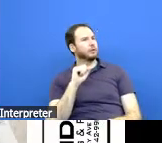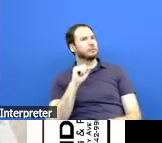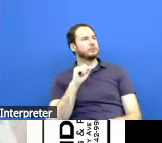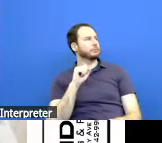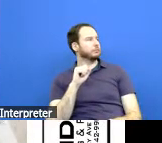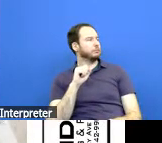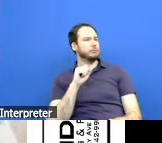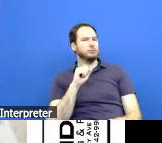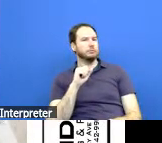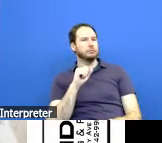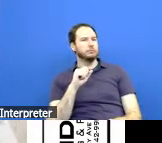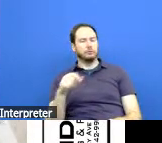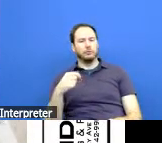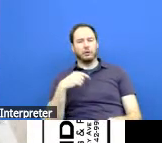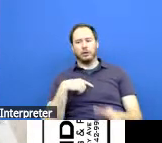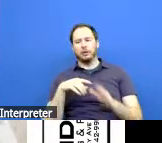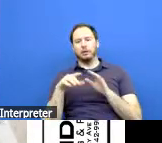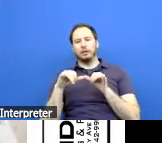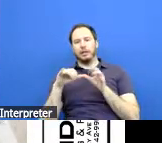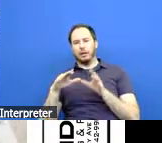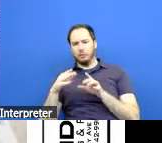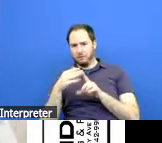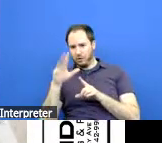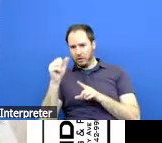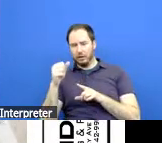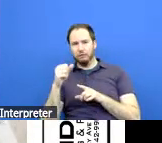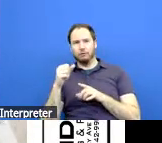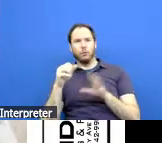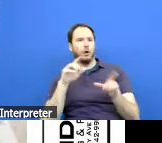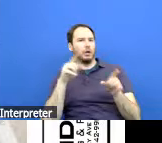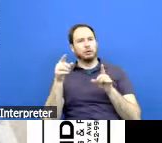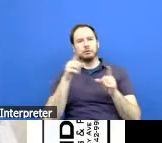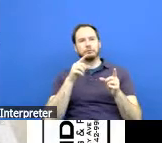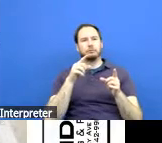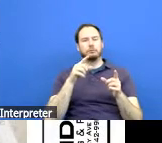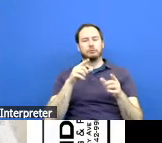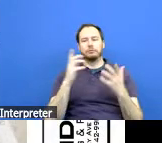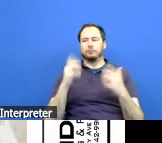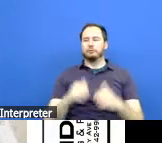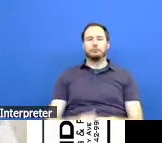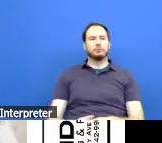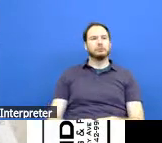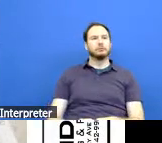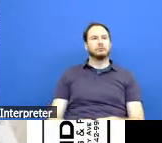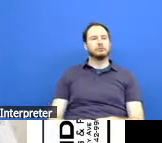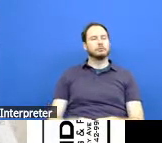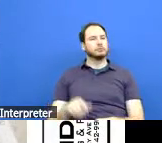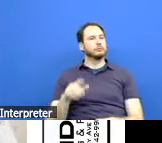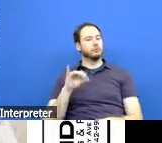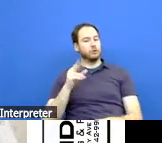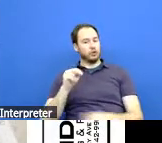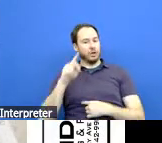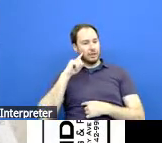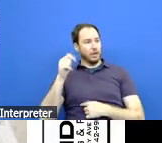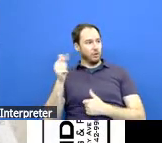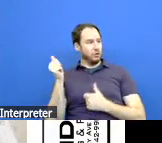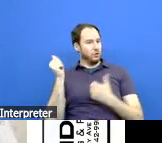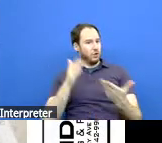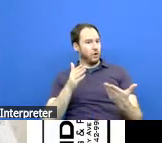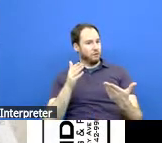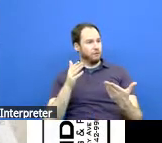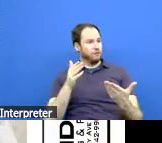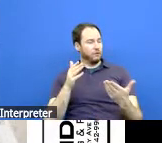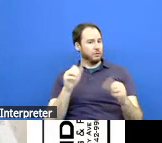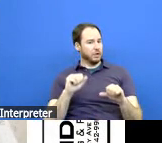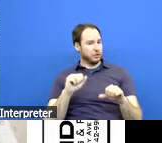Well, I just want to say, make one statement before he leaves, but go ahead. Before you leave, Well, Chris, all I was gonna say is, John, it sounds like you offered a chance maybe